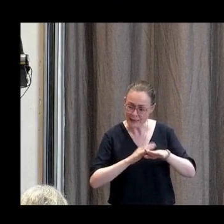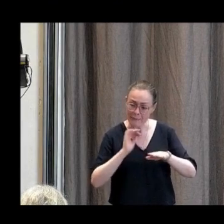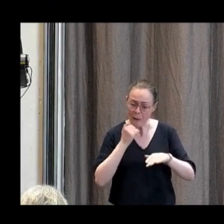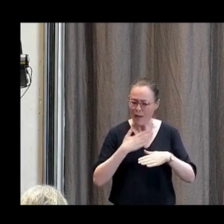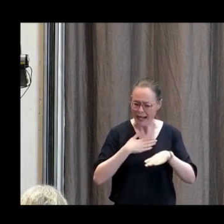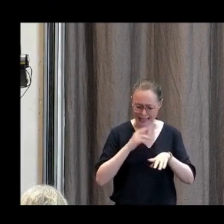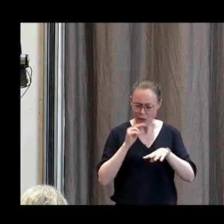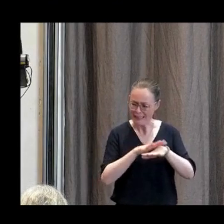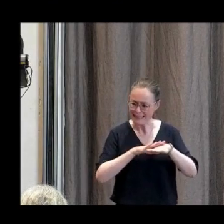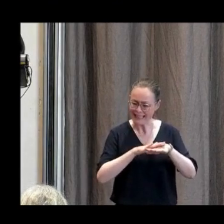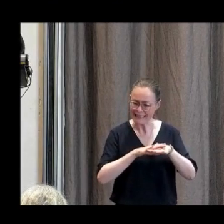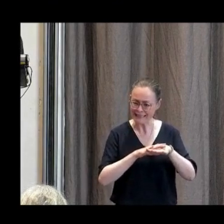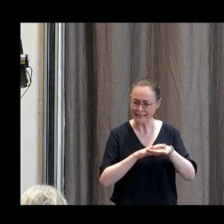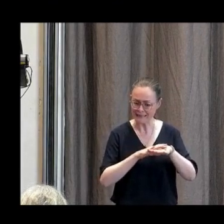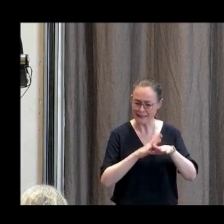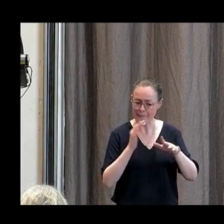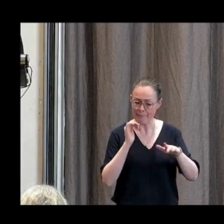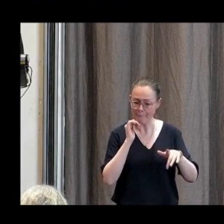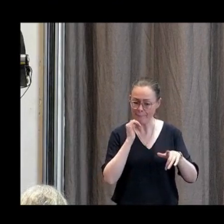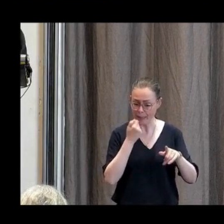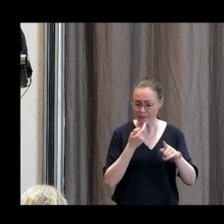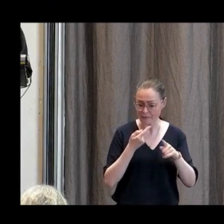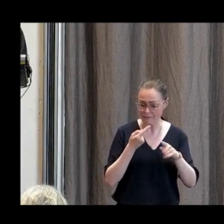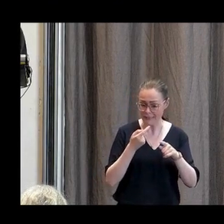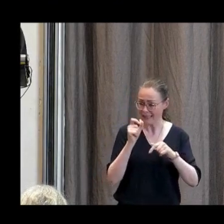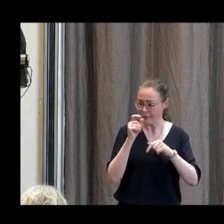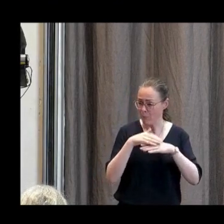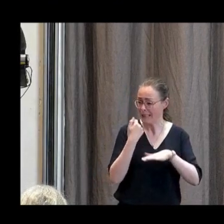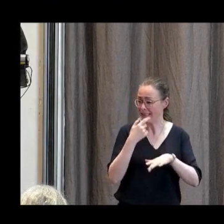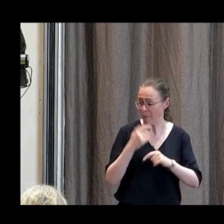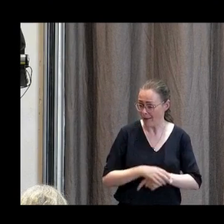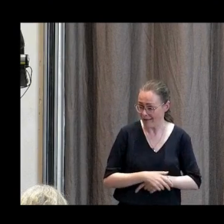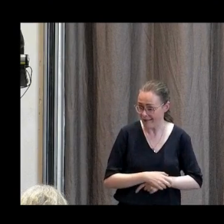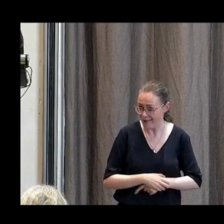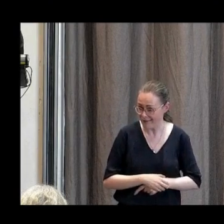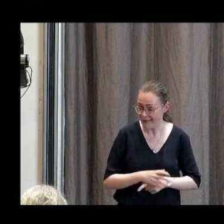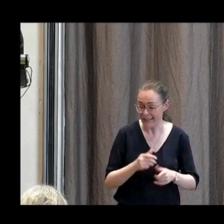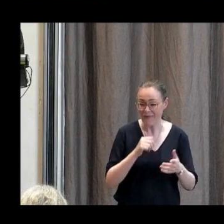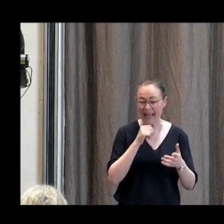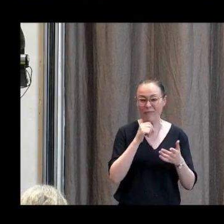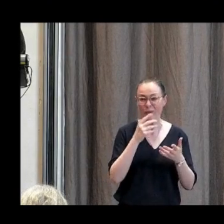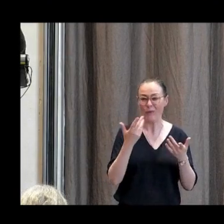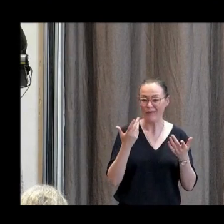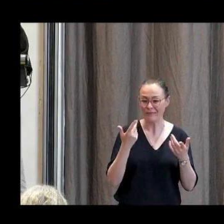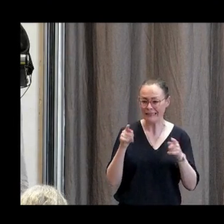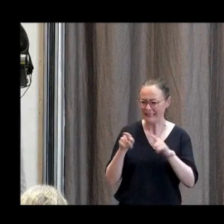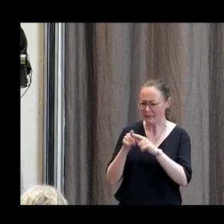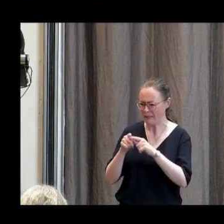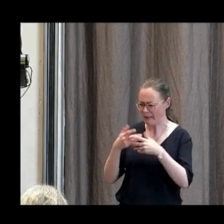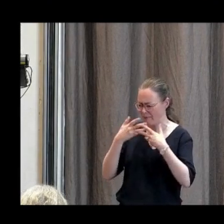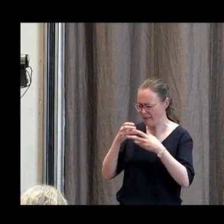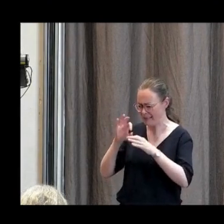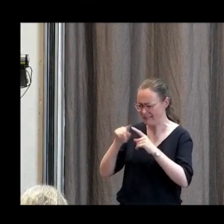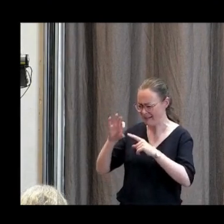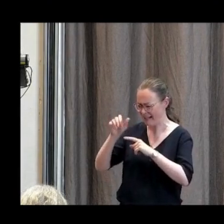to look at skin relative to breath is because it's a little bit simpler. We don't have the composition of the